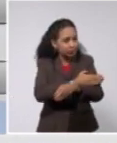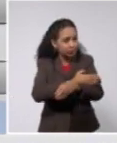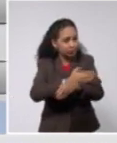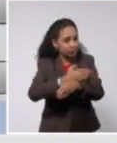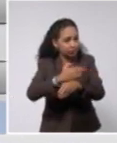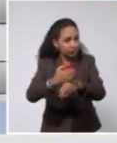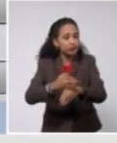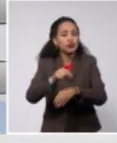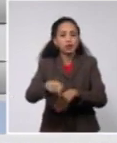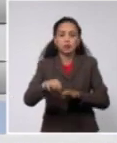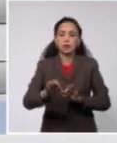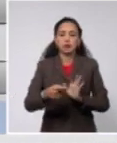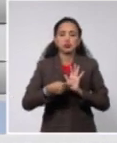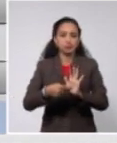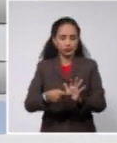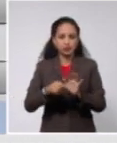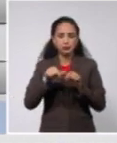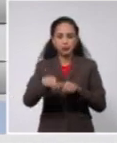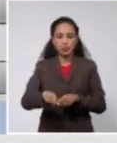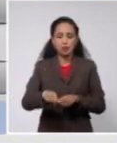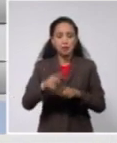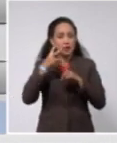584,894, of which